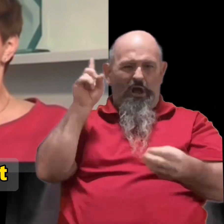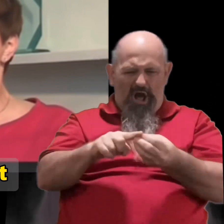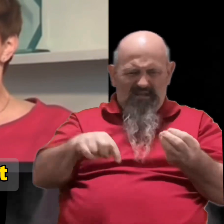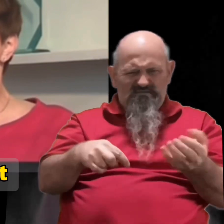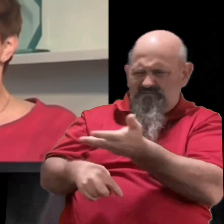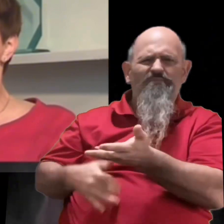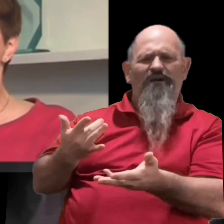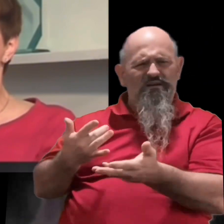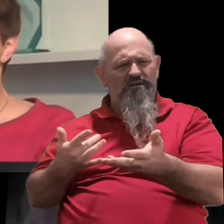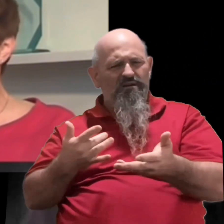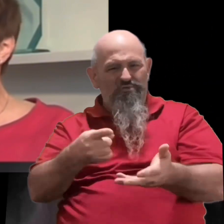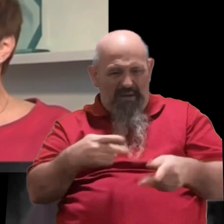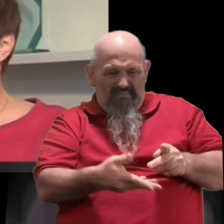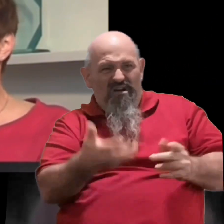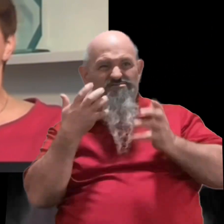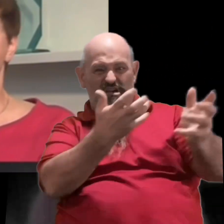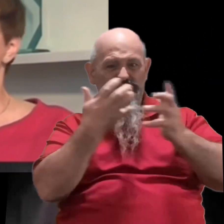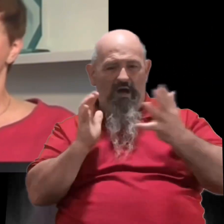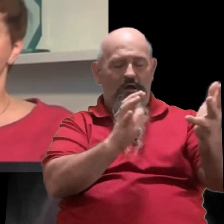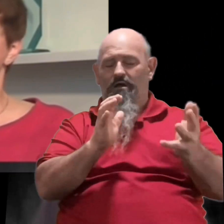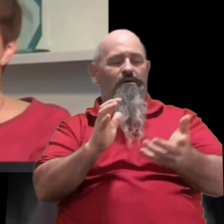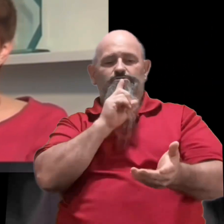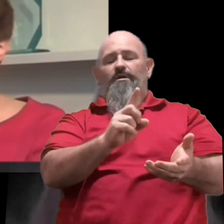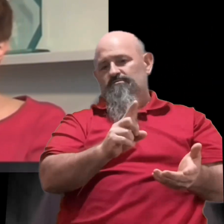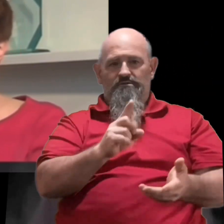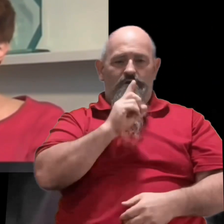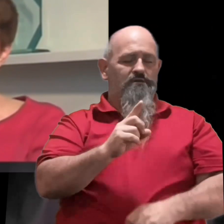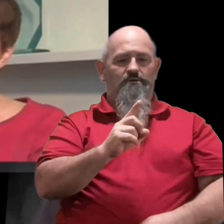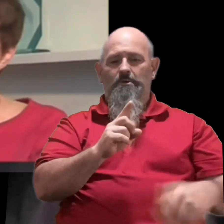hear about this." And you had them shouting, and it was